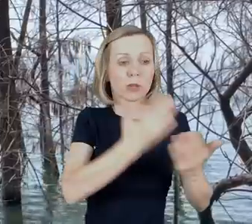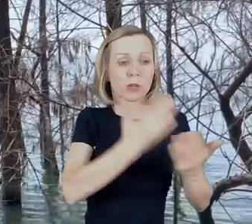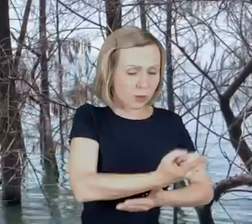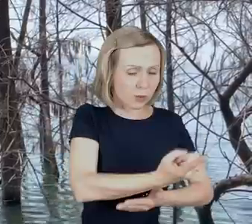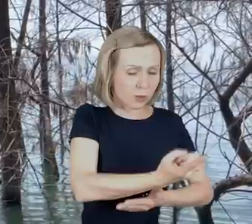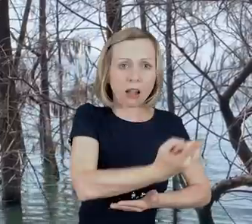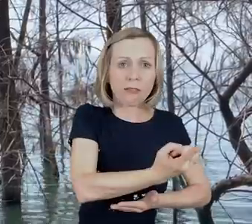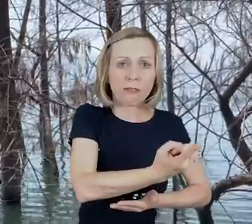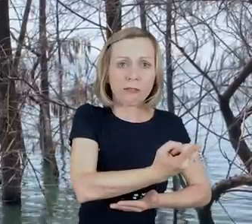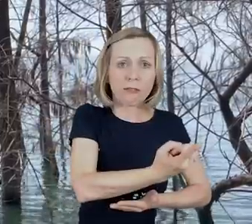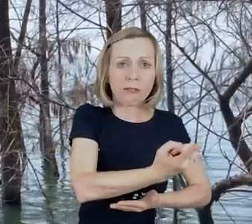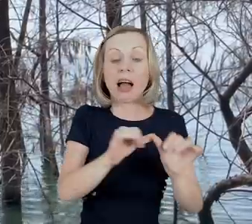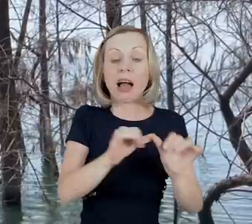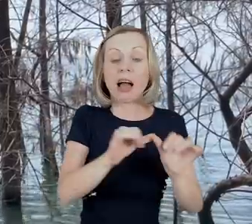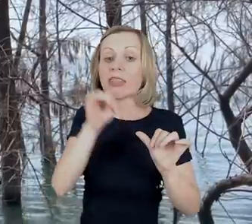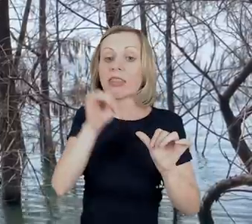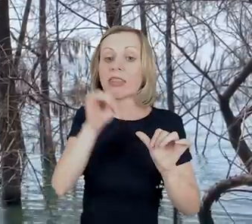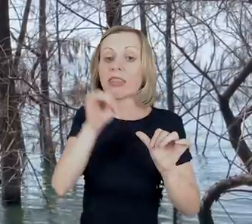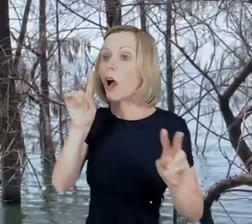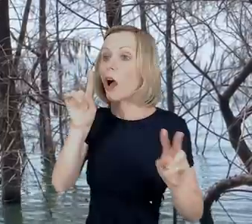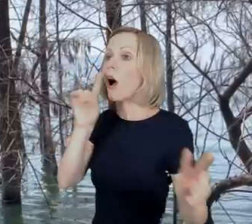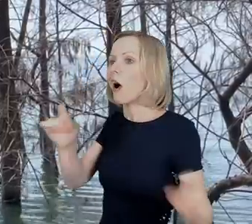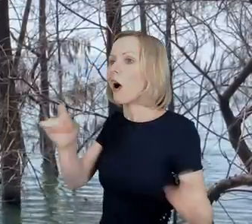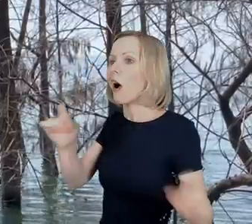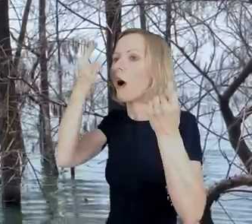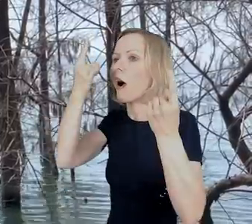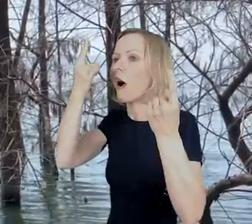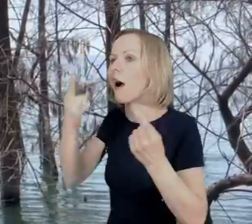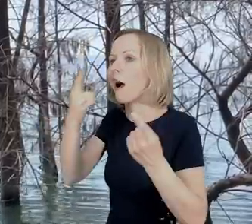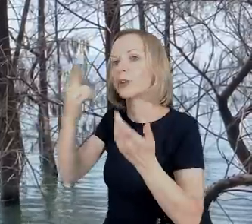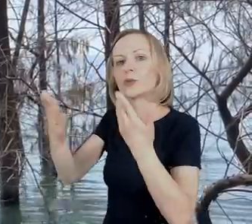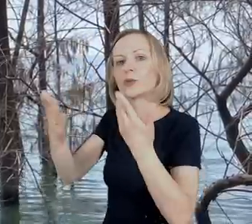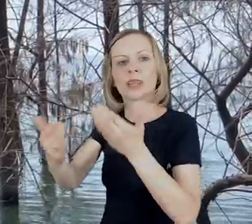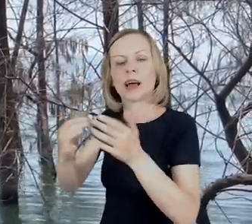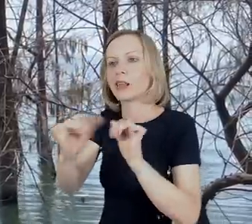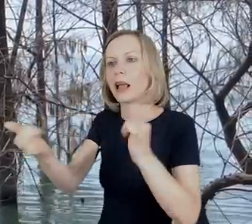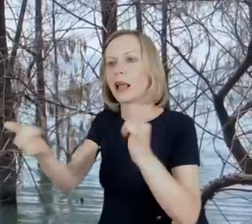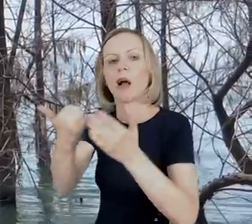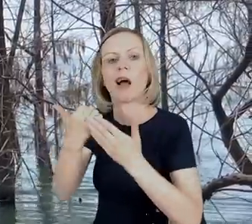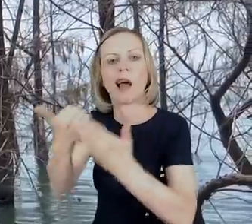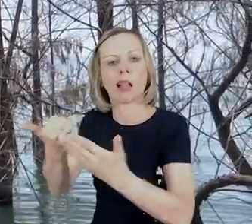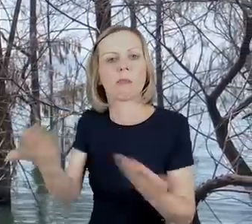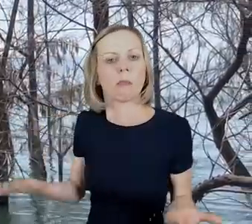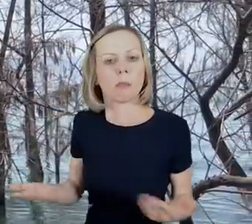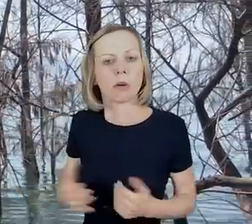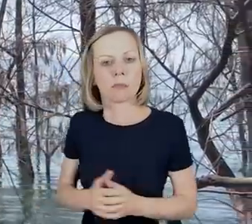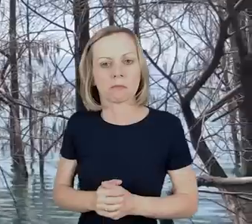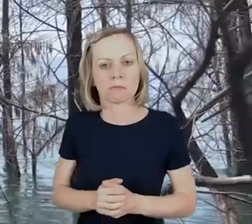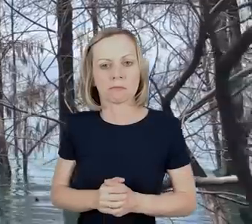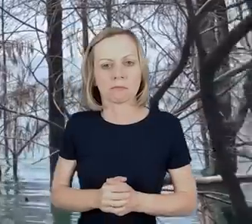eye, and then you will see clearly to take the speck out of your neighbor's eye.